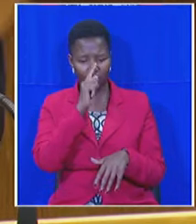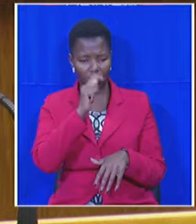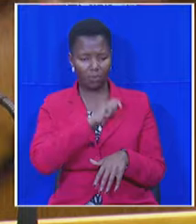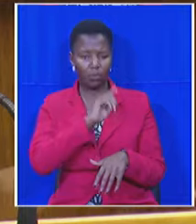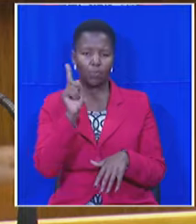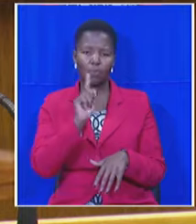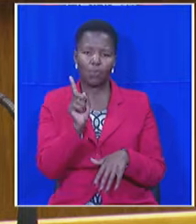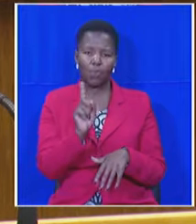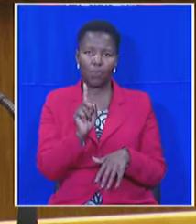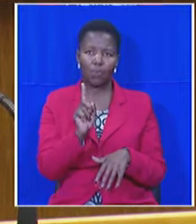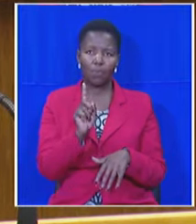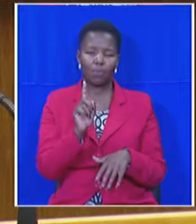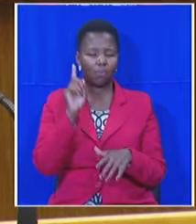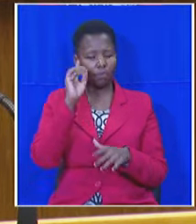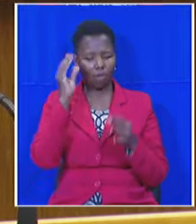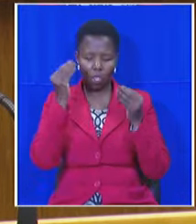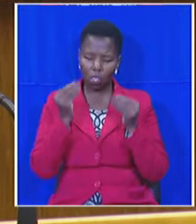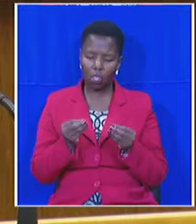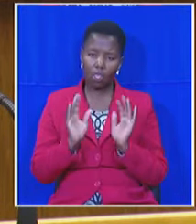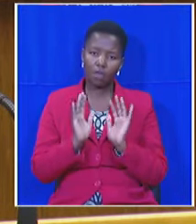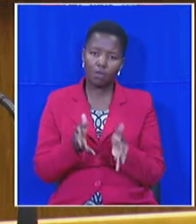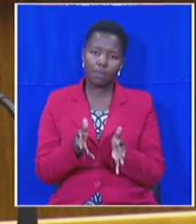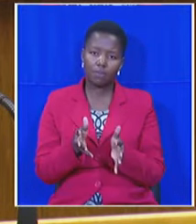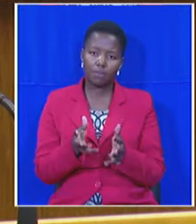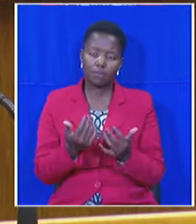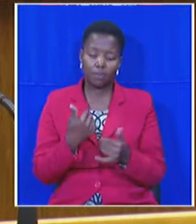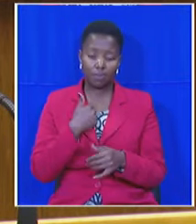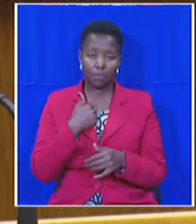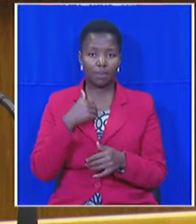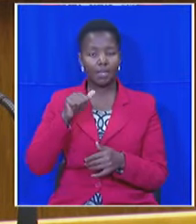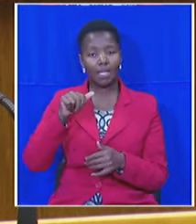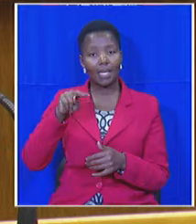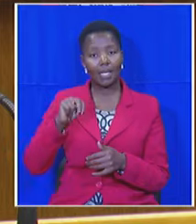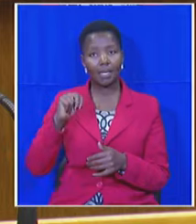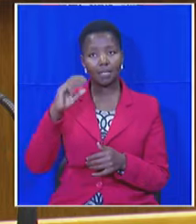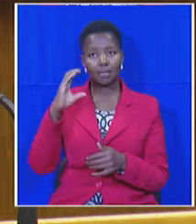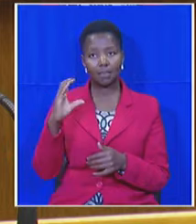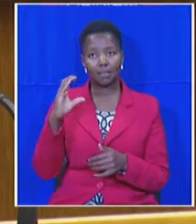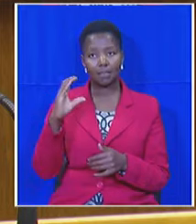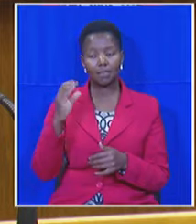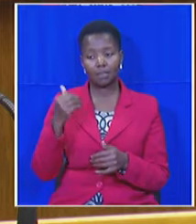tšee badimo. So rena re le ba African National Congress re